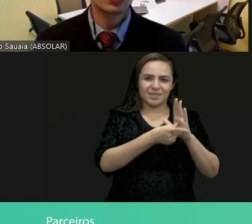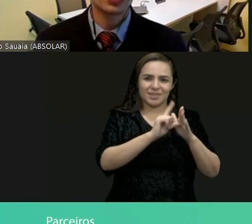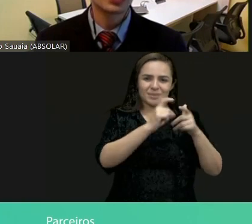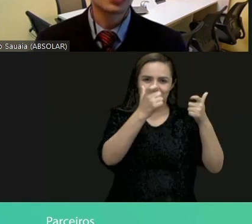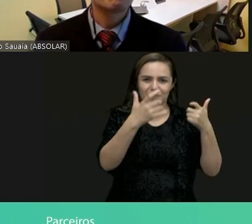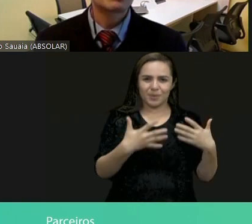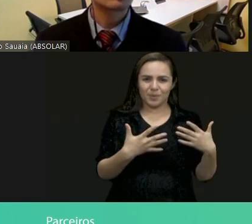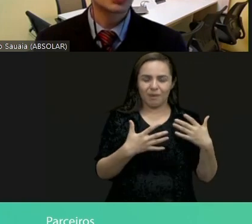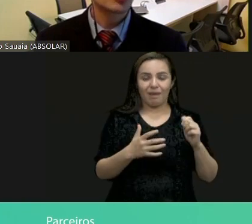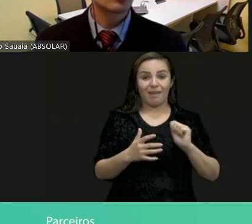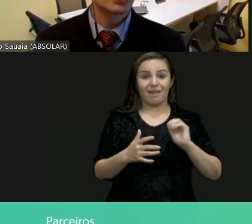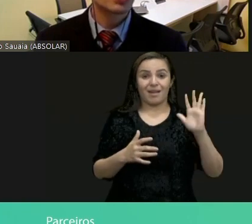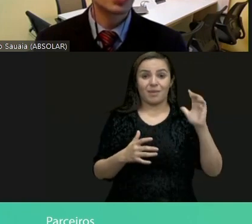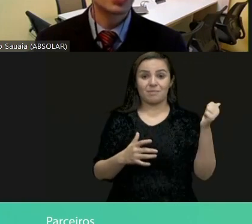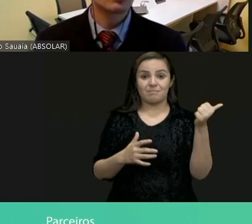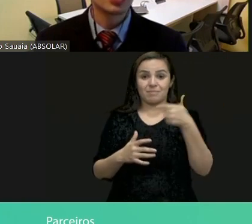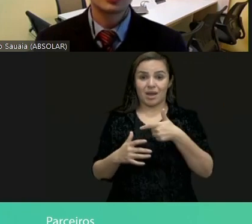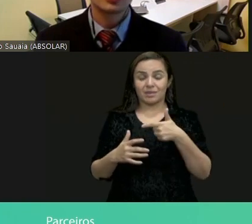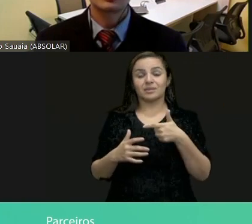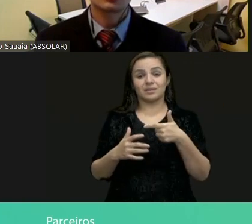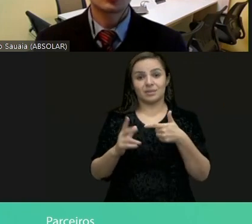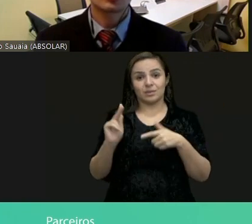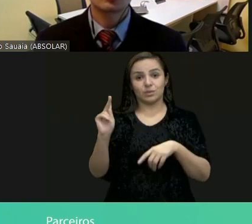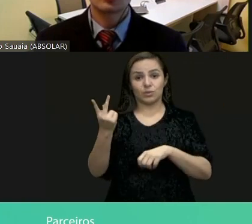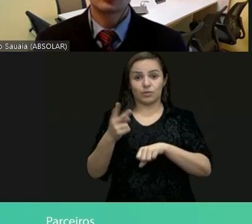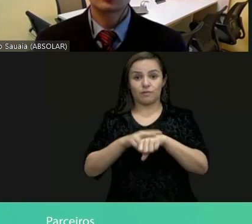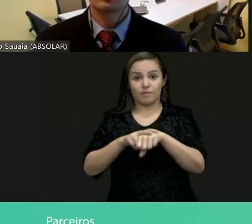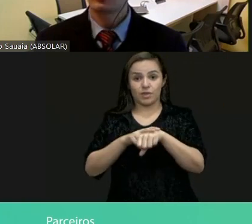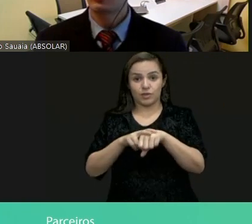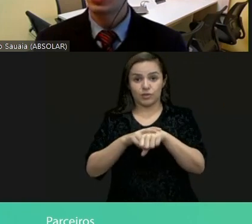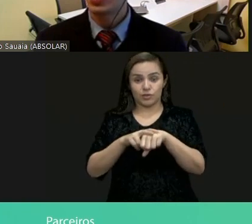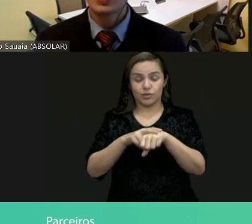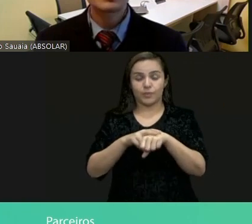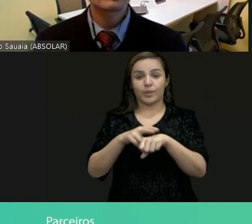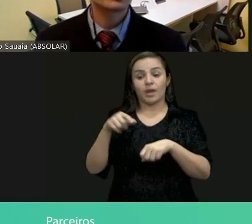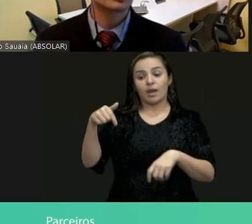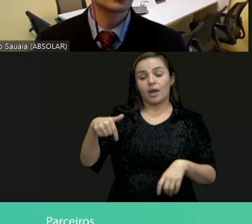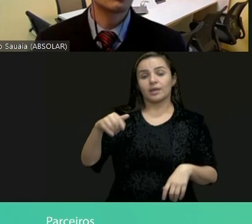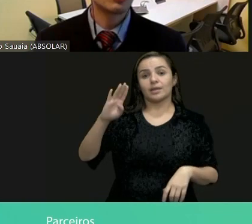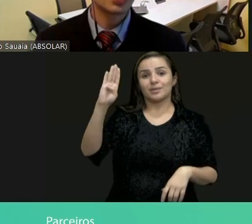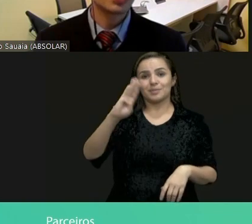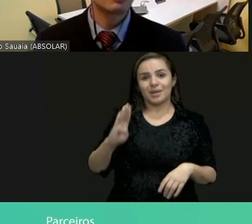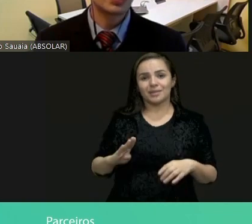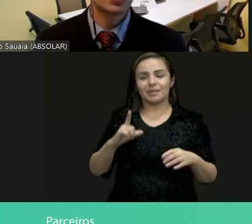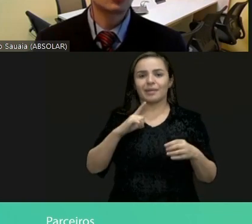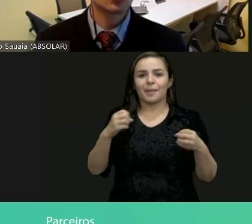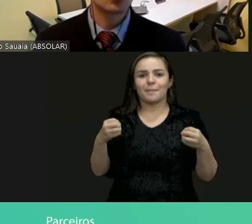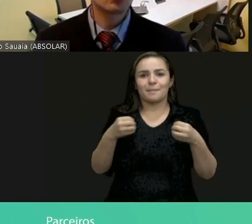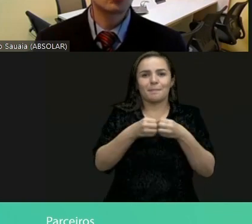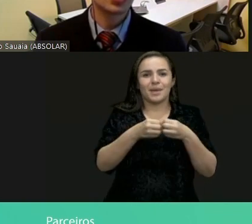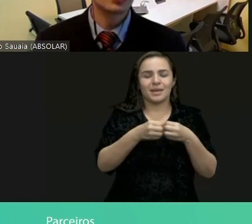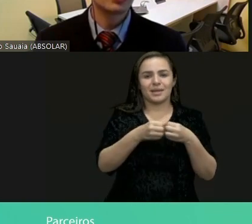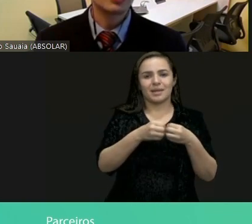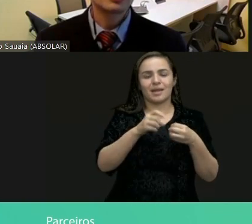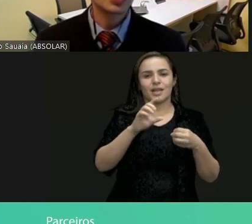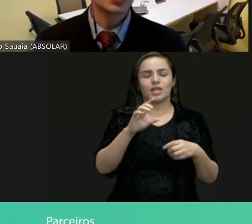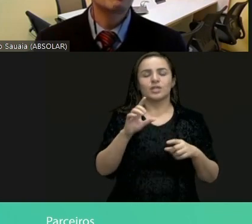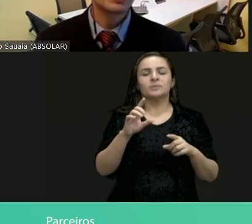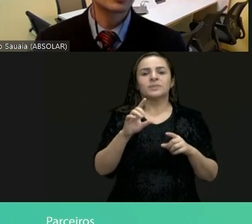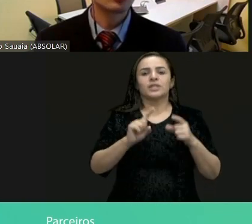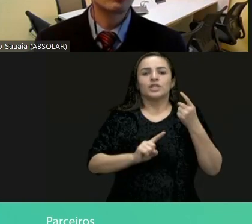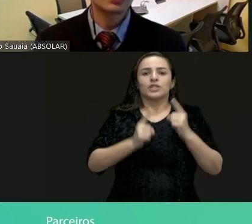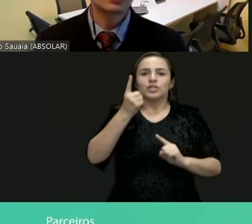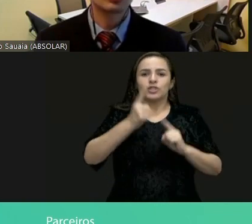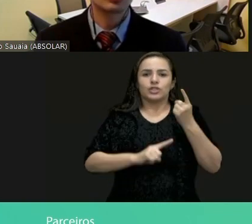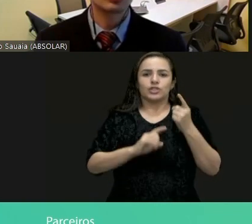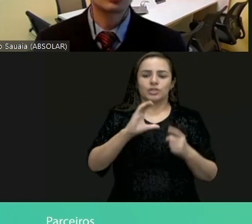gray. But in the case of Brazil, our neighbors here, Chile,